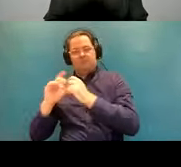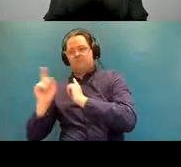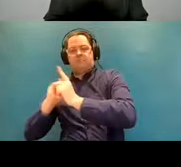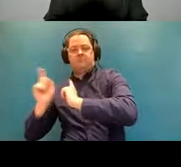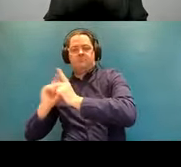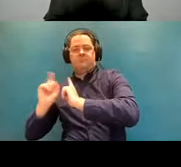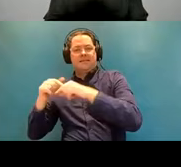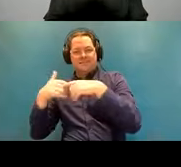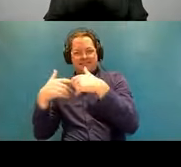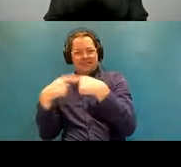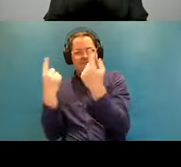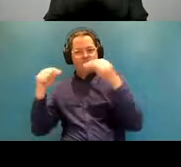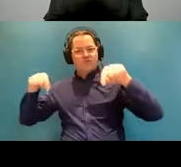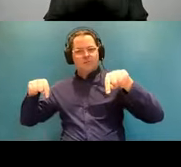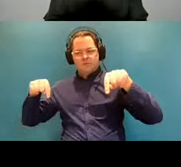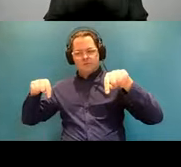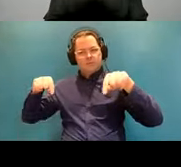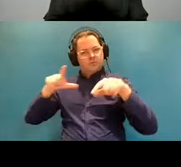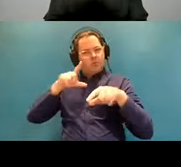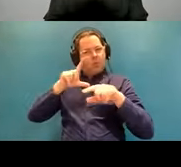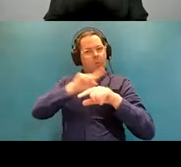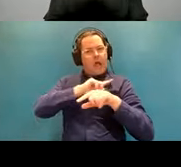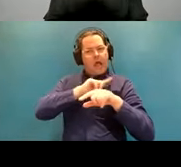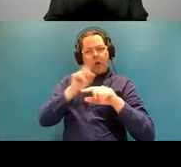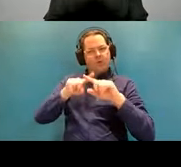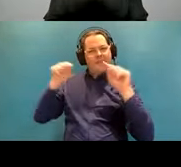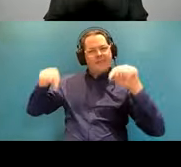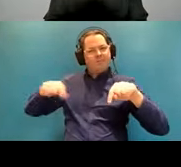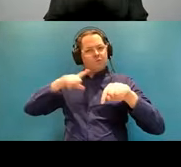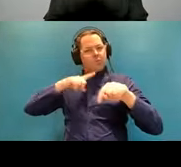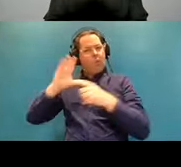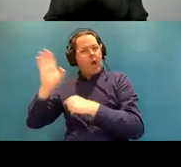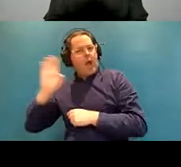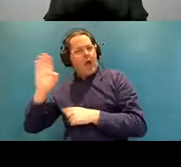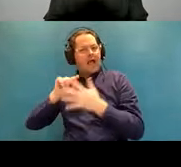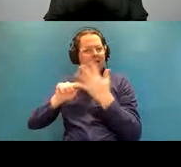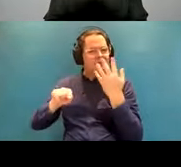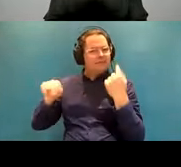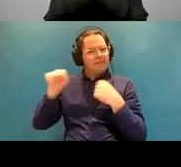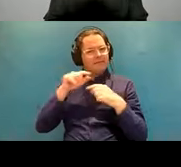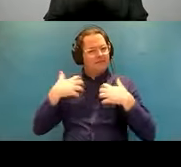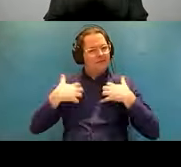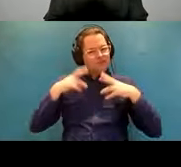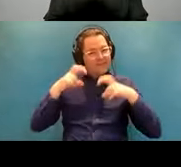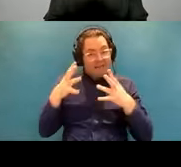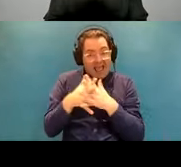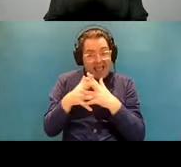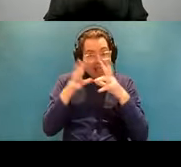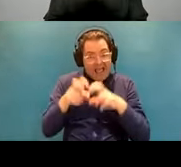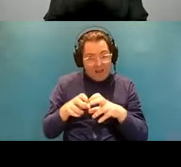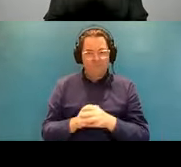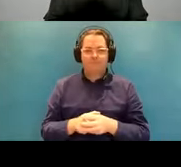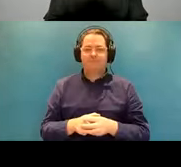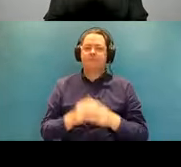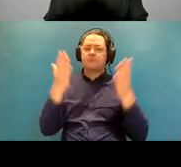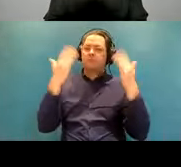As researchers, I think a really important question to ask is, what do we find, what do we not find, and what doesn't find us? So I